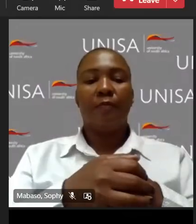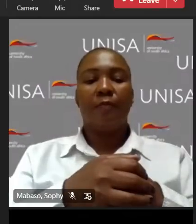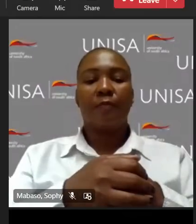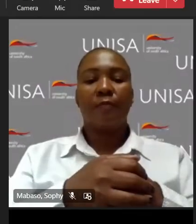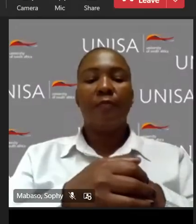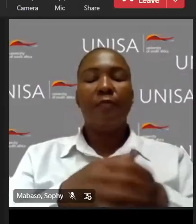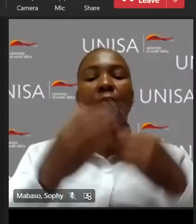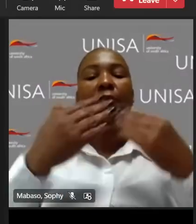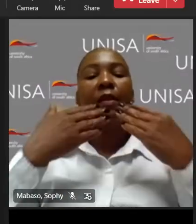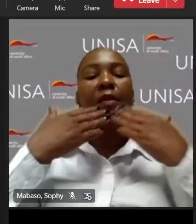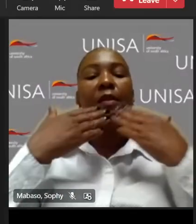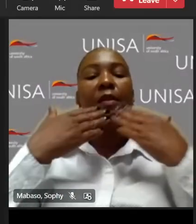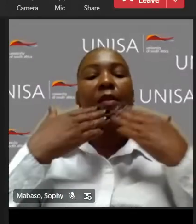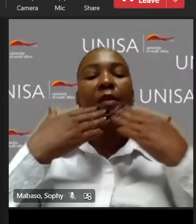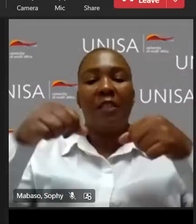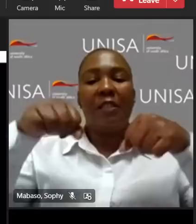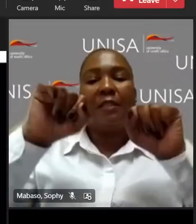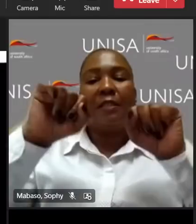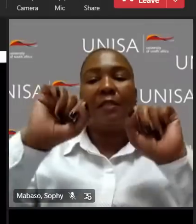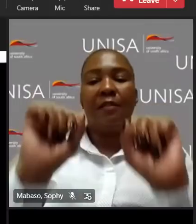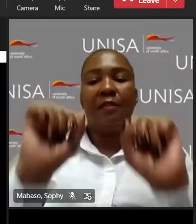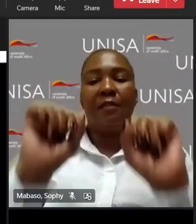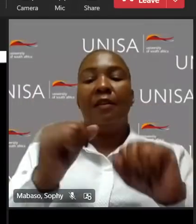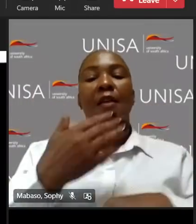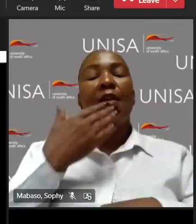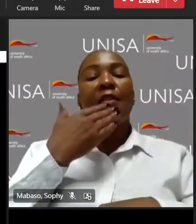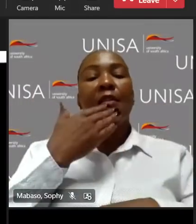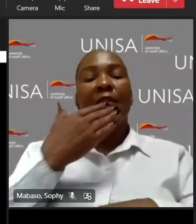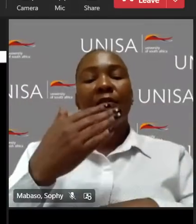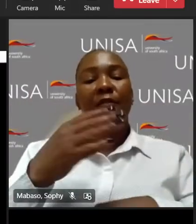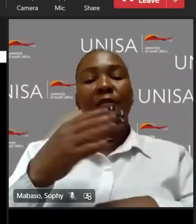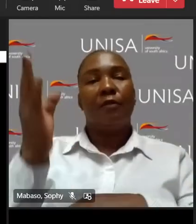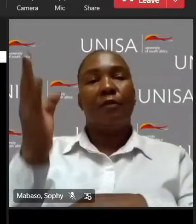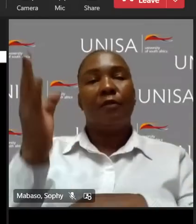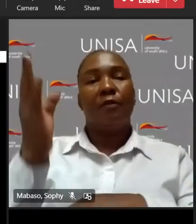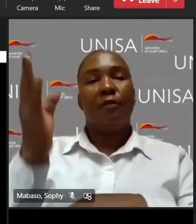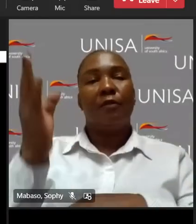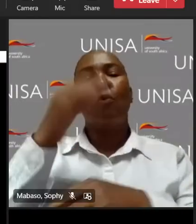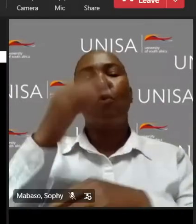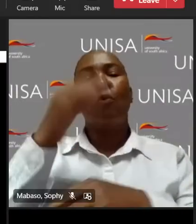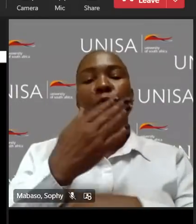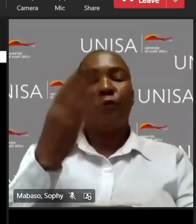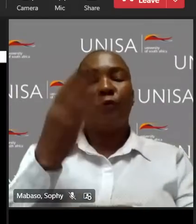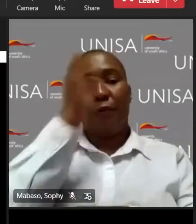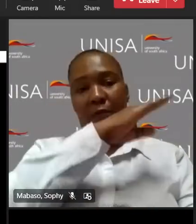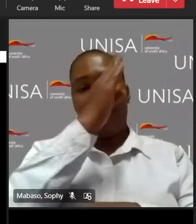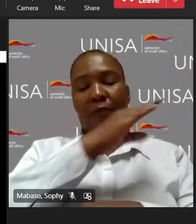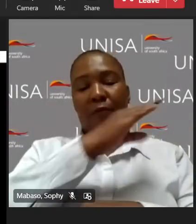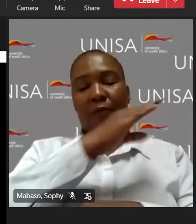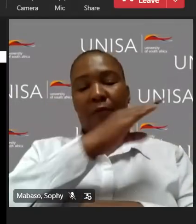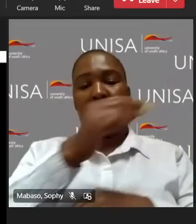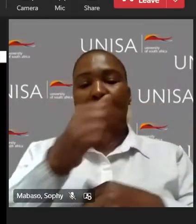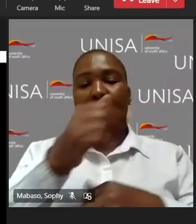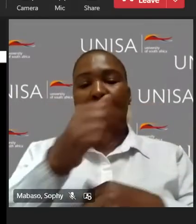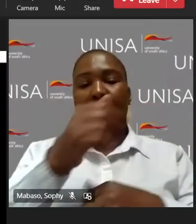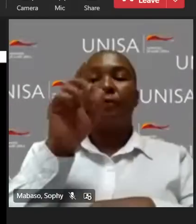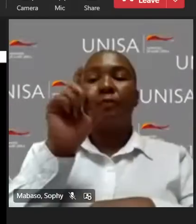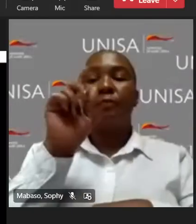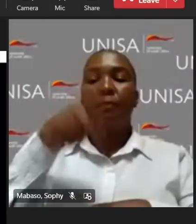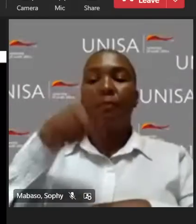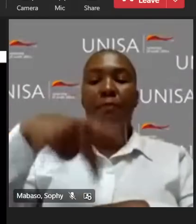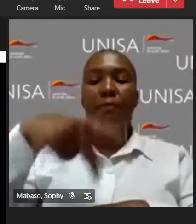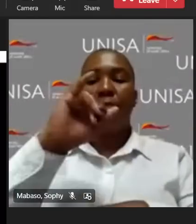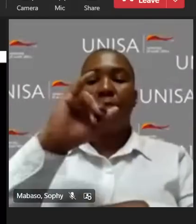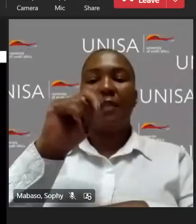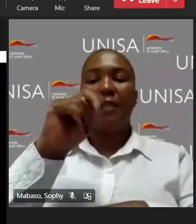Thank you so much, Chair, and good morning, good day, ladies and gentlemen. Yeah, my name is Pinchas Nkuna from